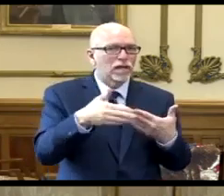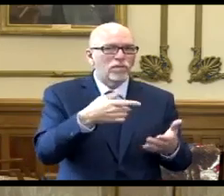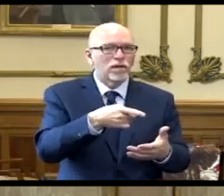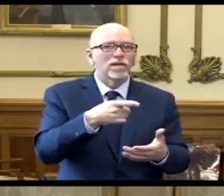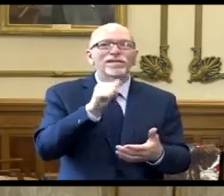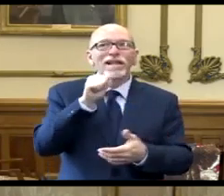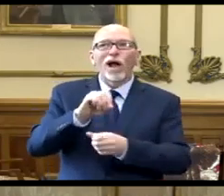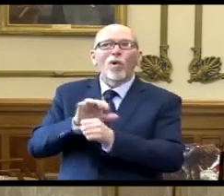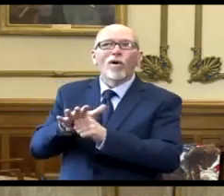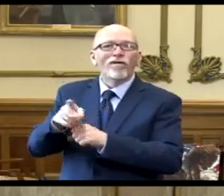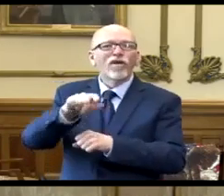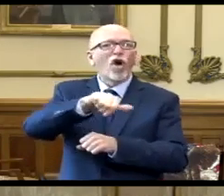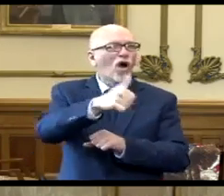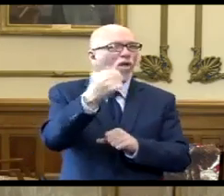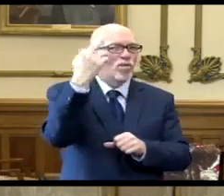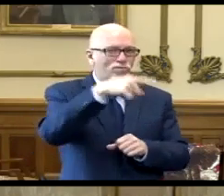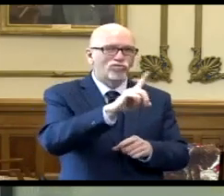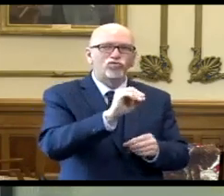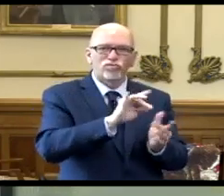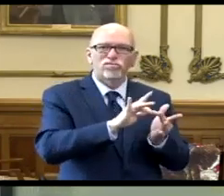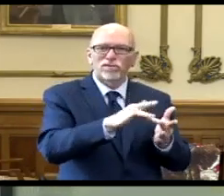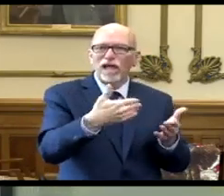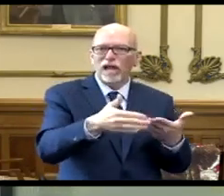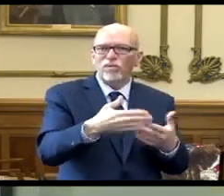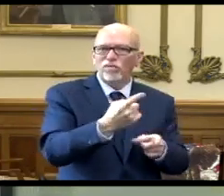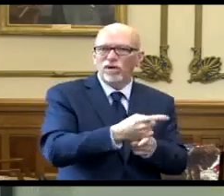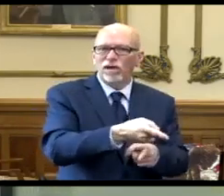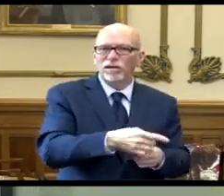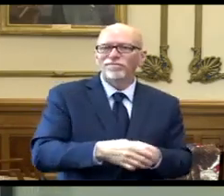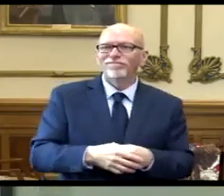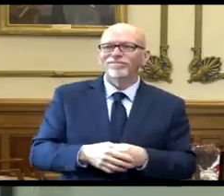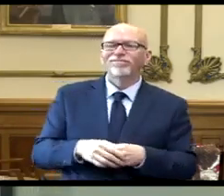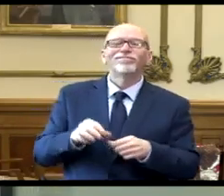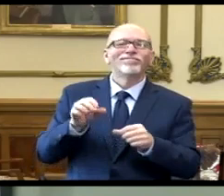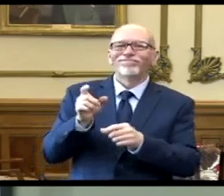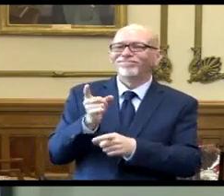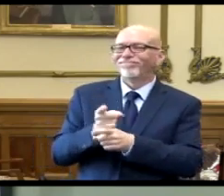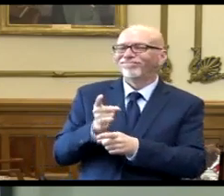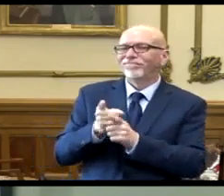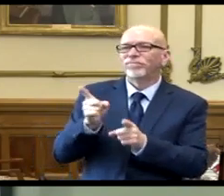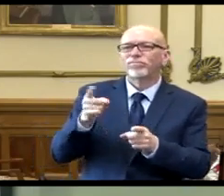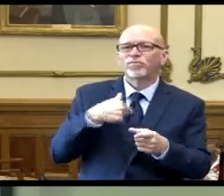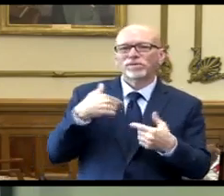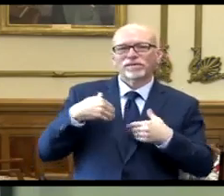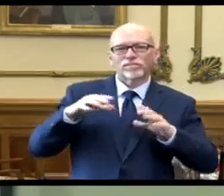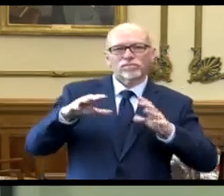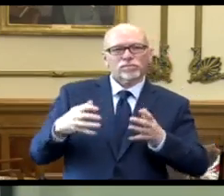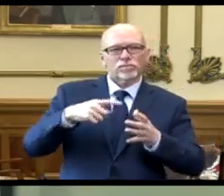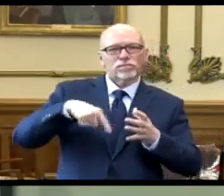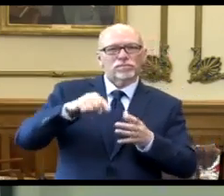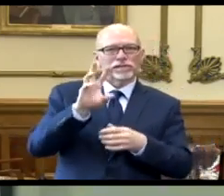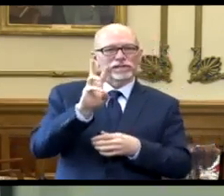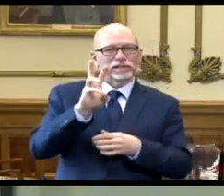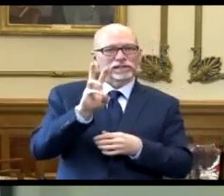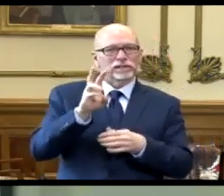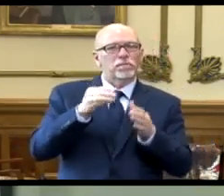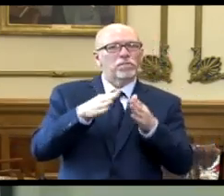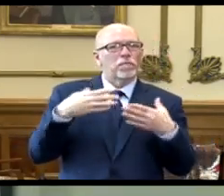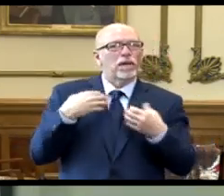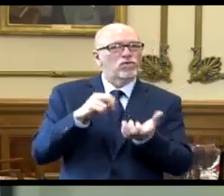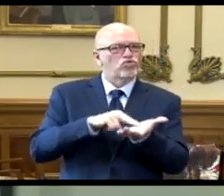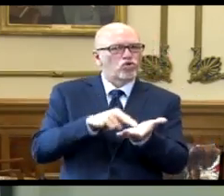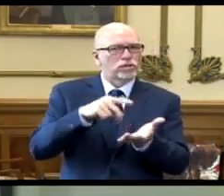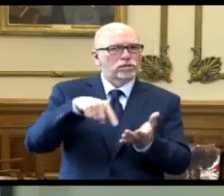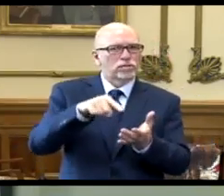even when there's not a COVID-19 pandemic. Sure. We have a team of six public health